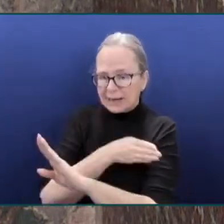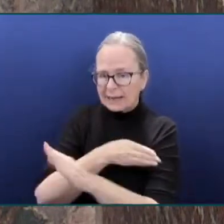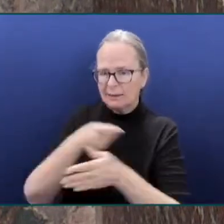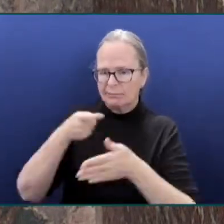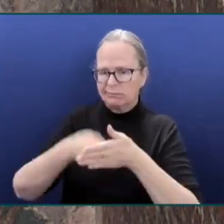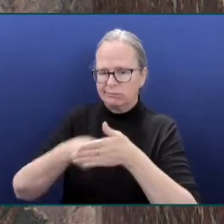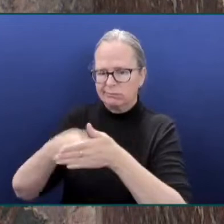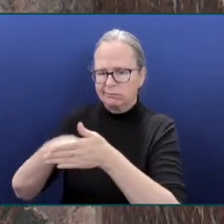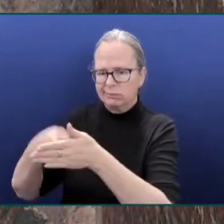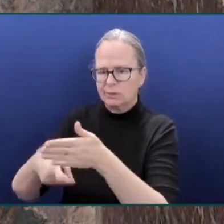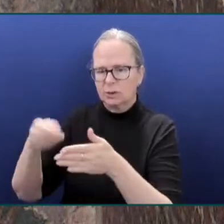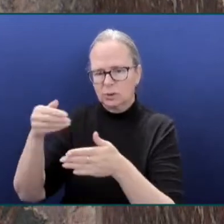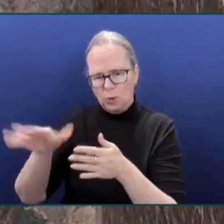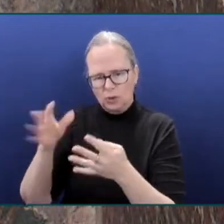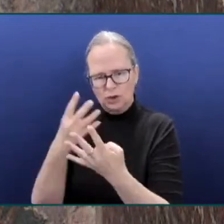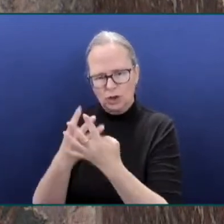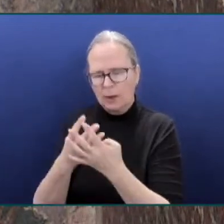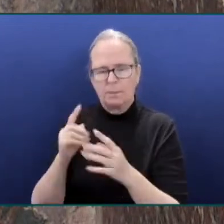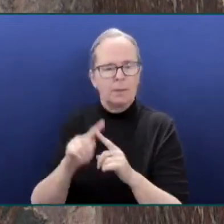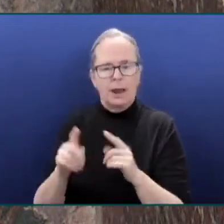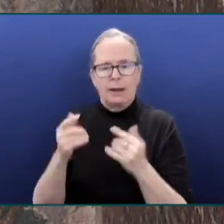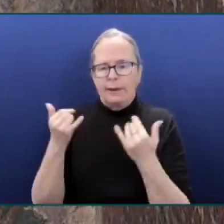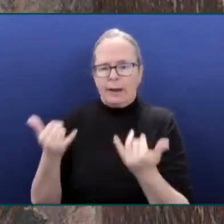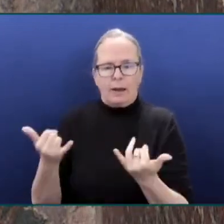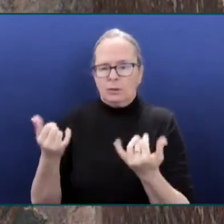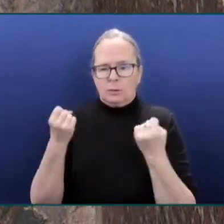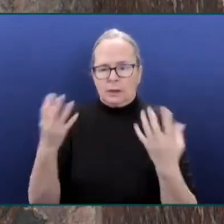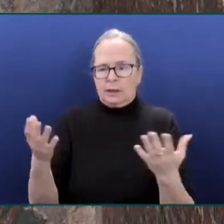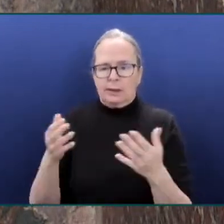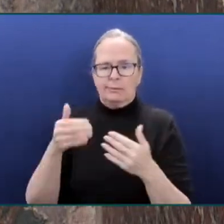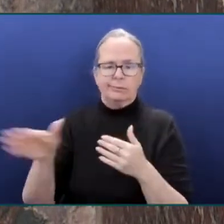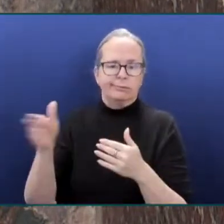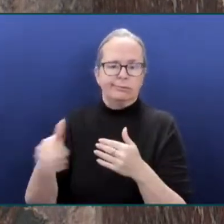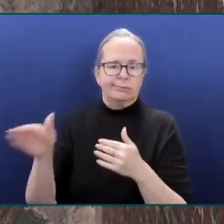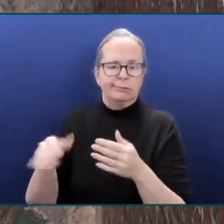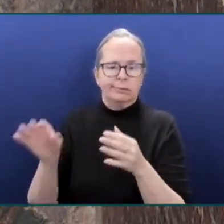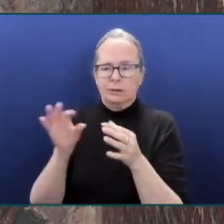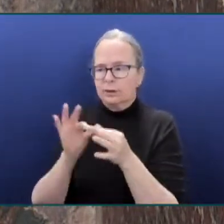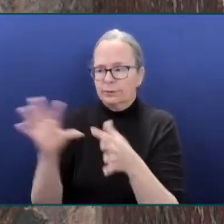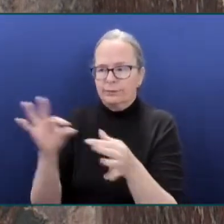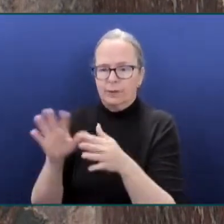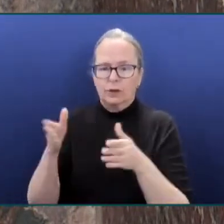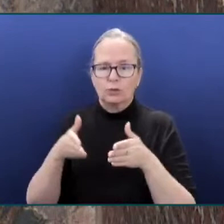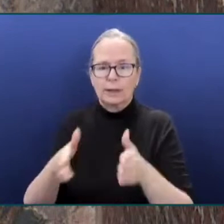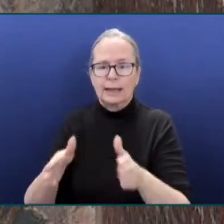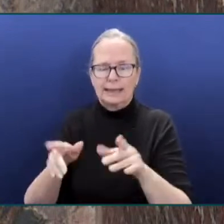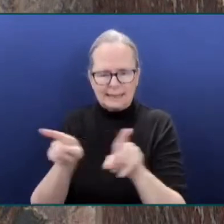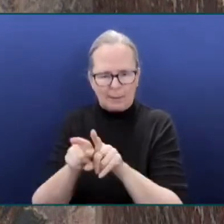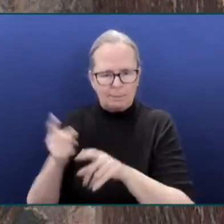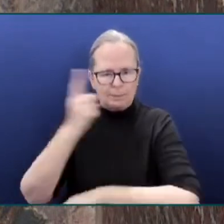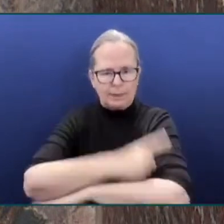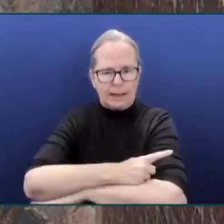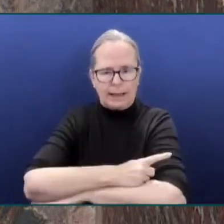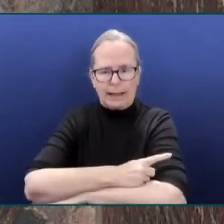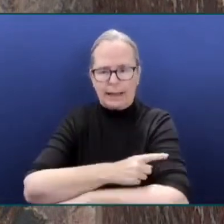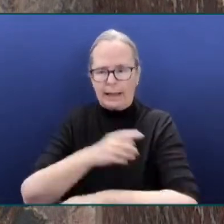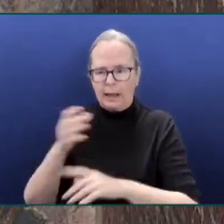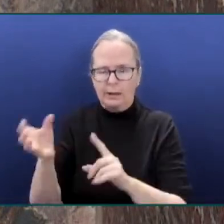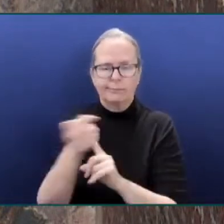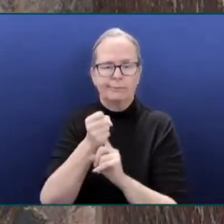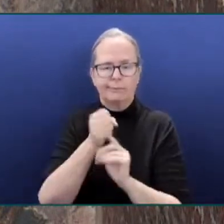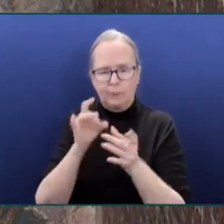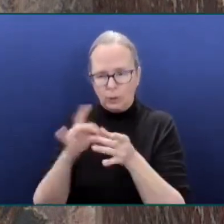on the streets on the same day. The very same day. Small business owners in Vancouver, including